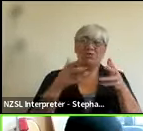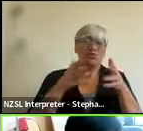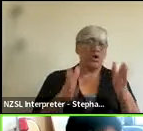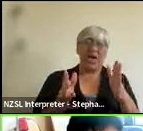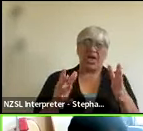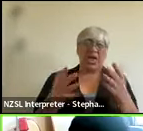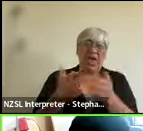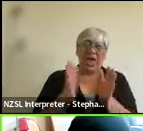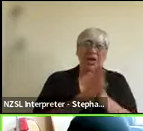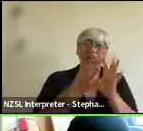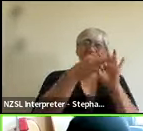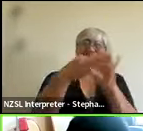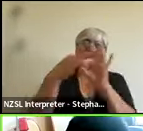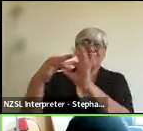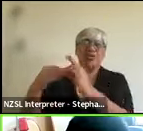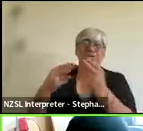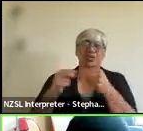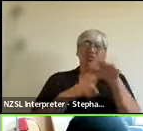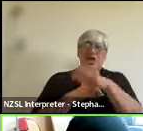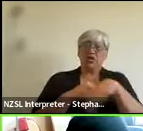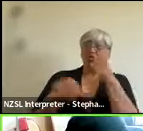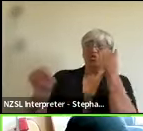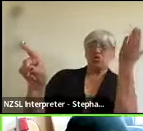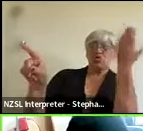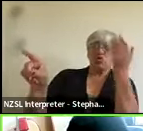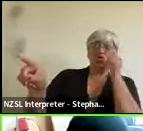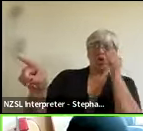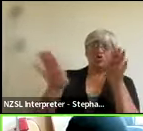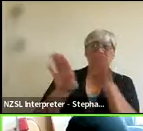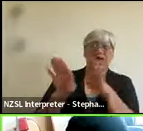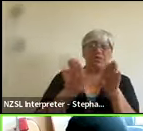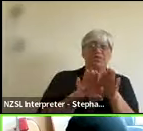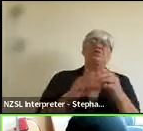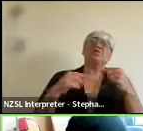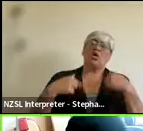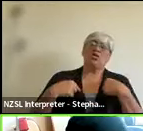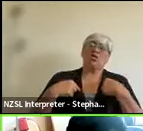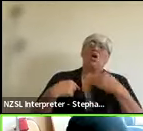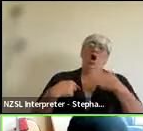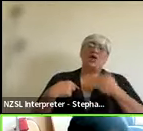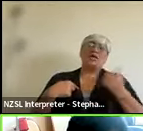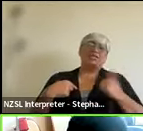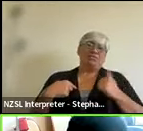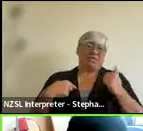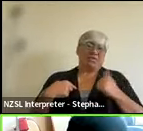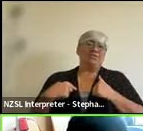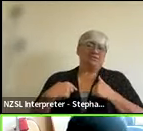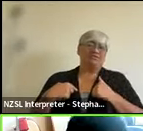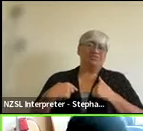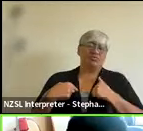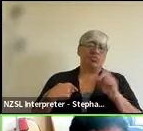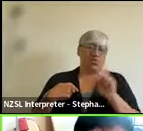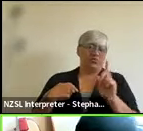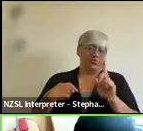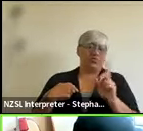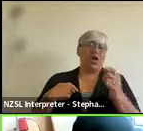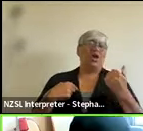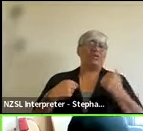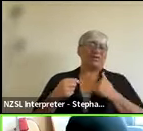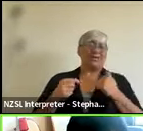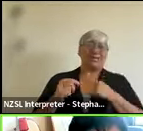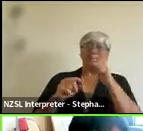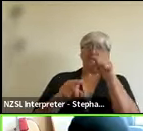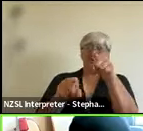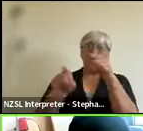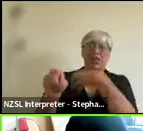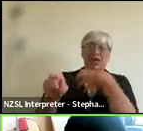with whānau, and the schools do too. So that's my expectation. My expectation is that the